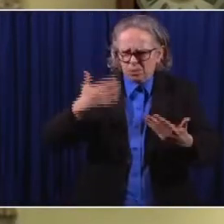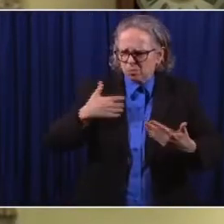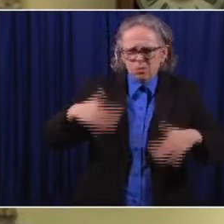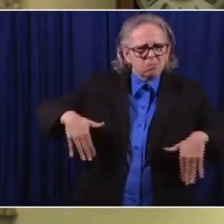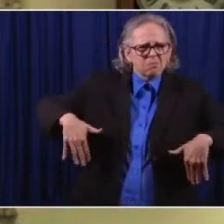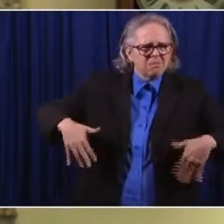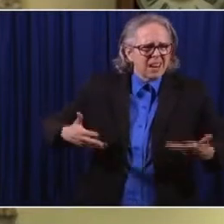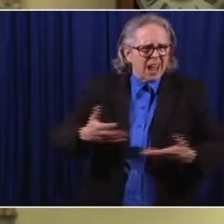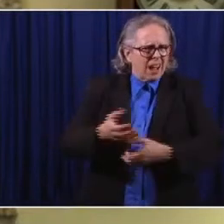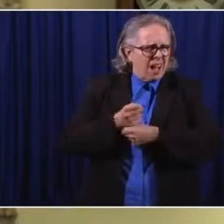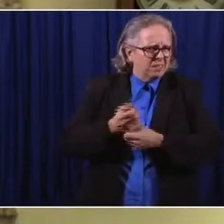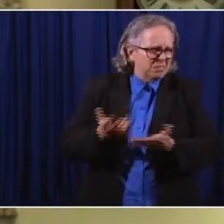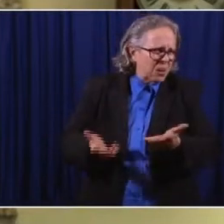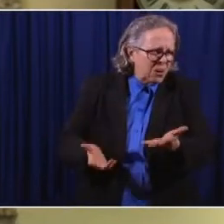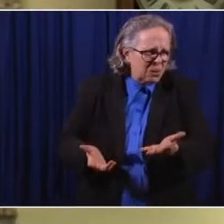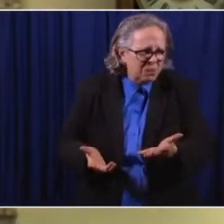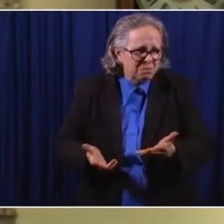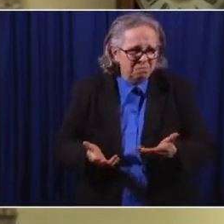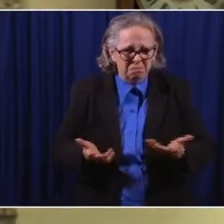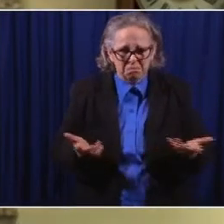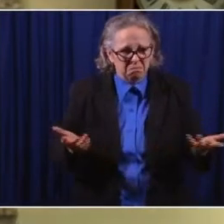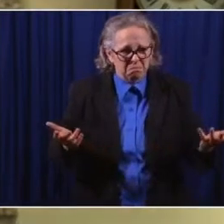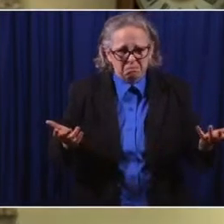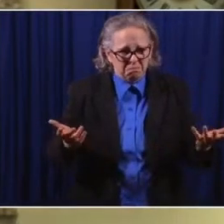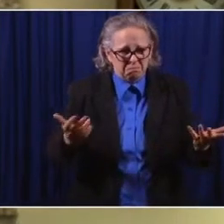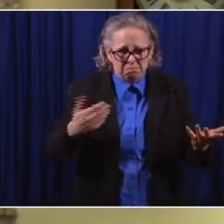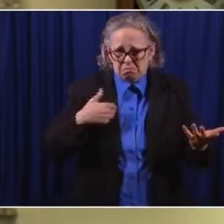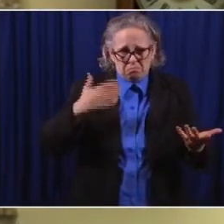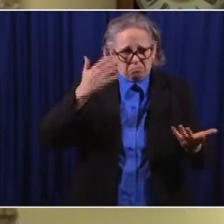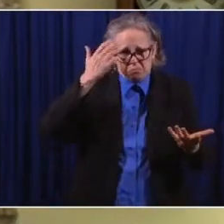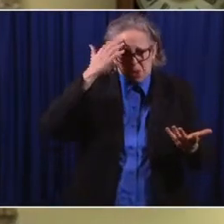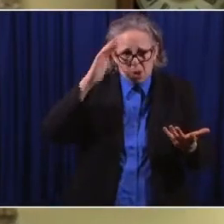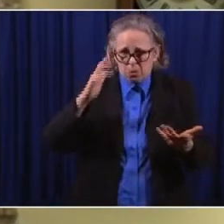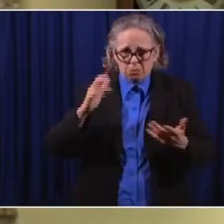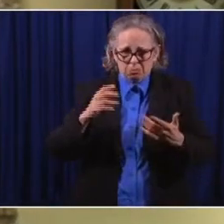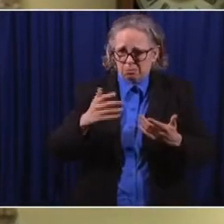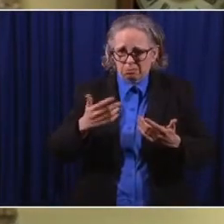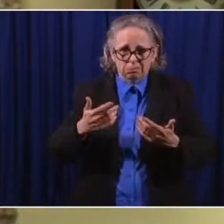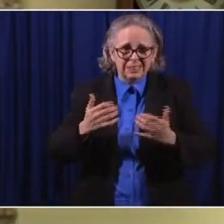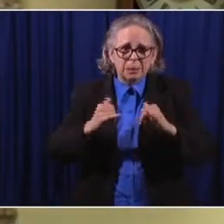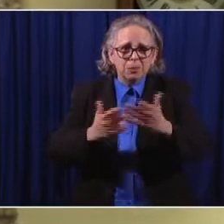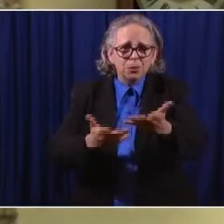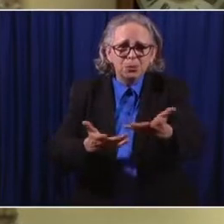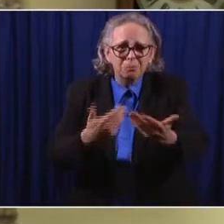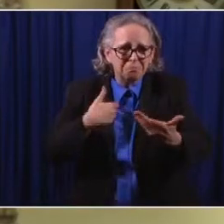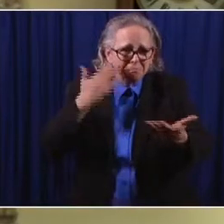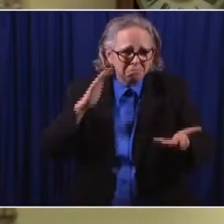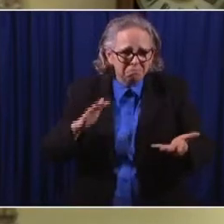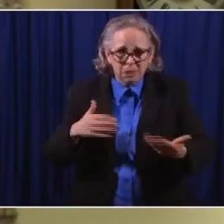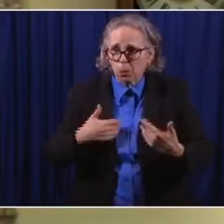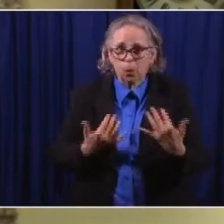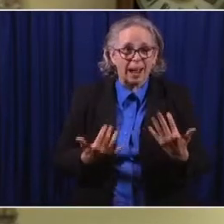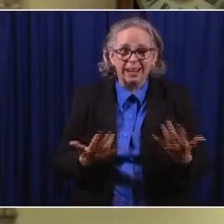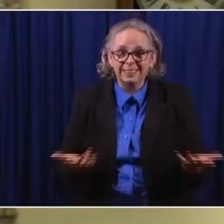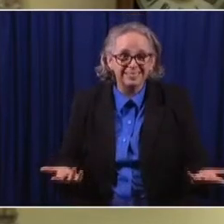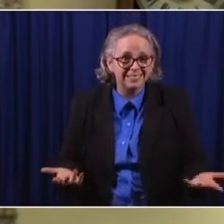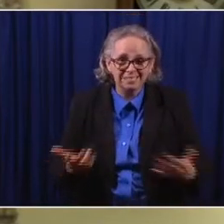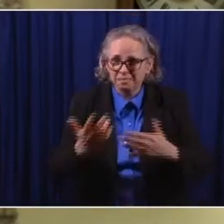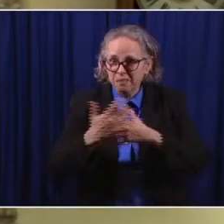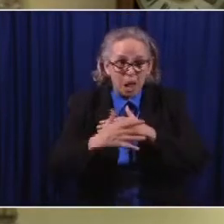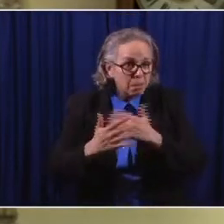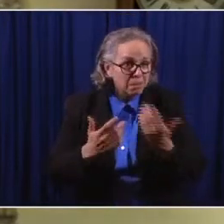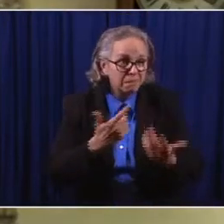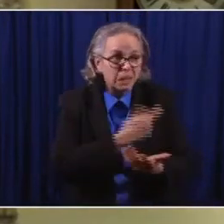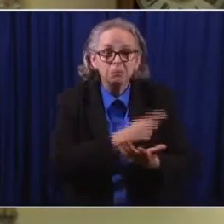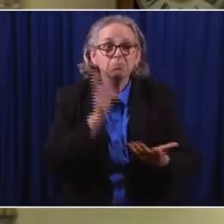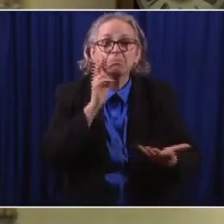same information really that most Ohioans do about this. So we're waiting, and frankly, what